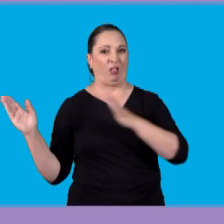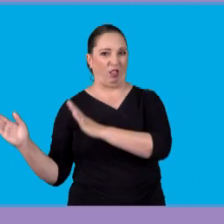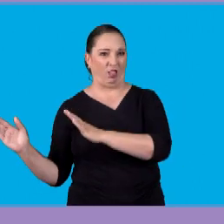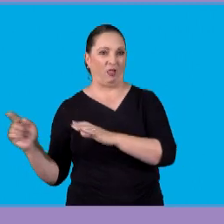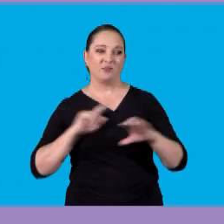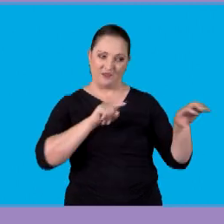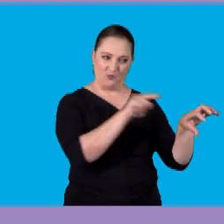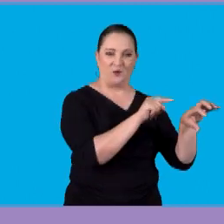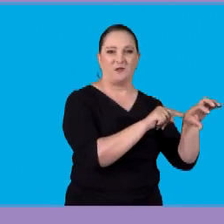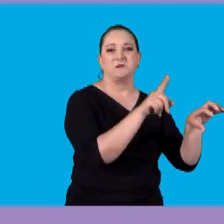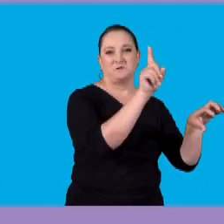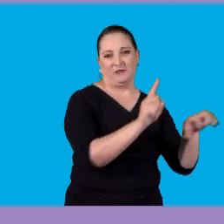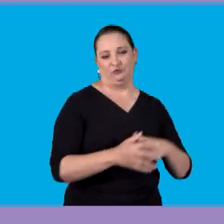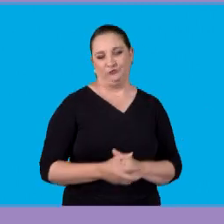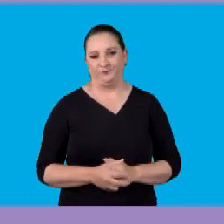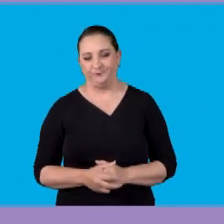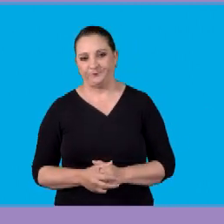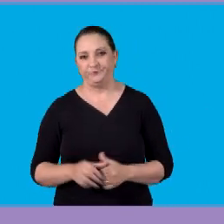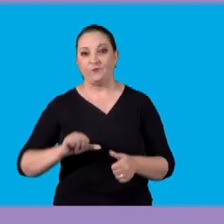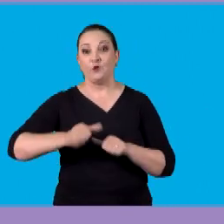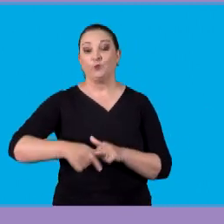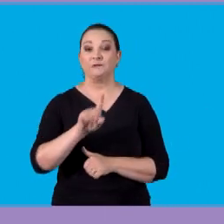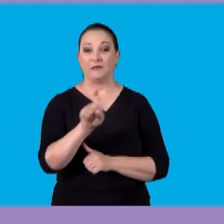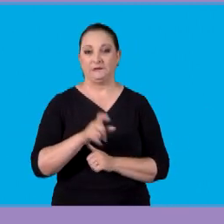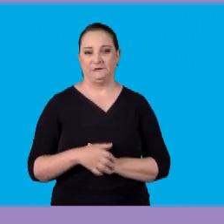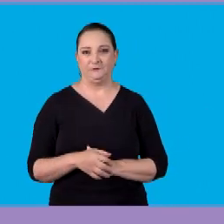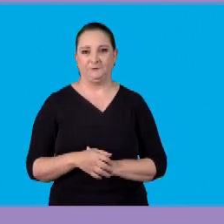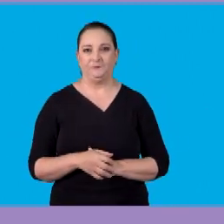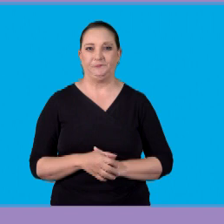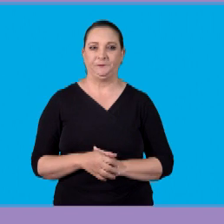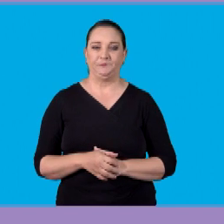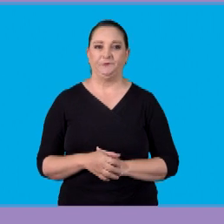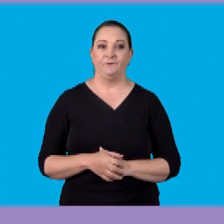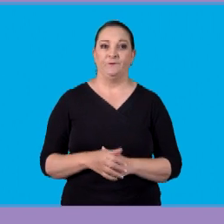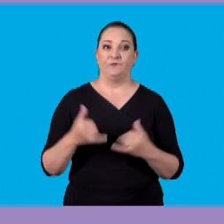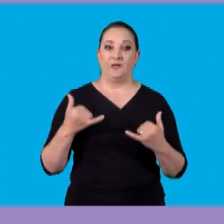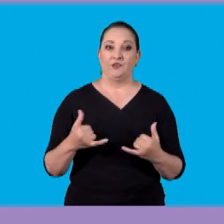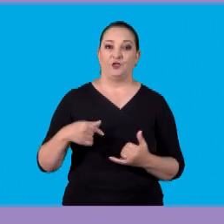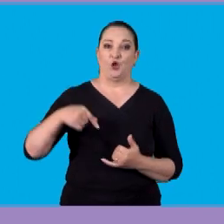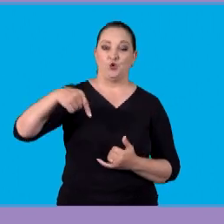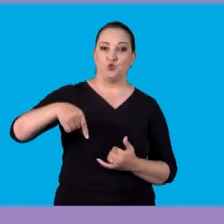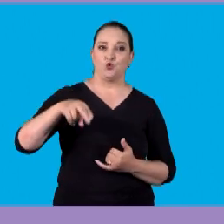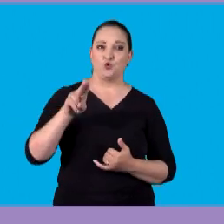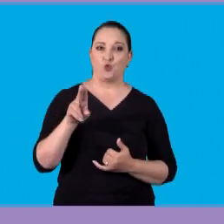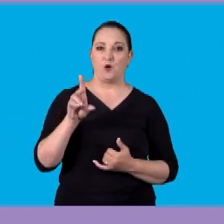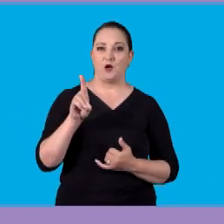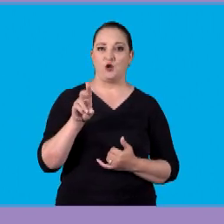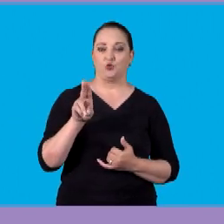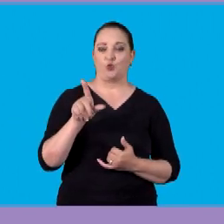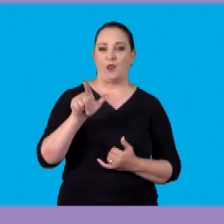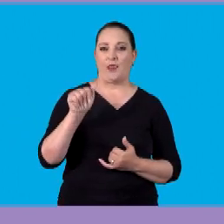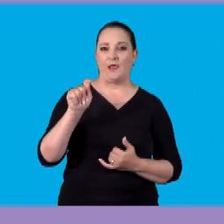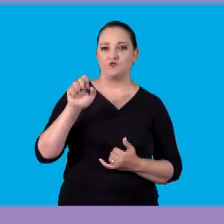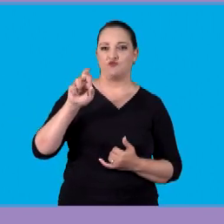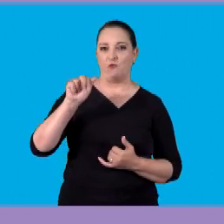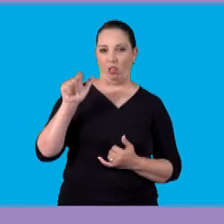of parallelogram. Let's move on to the next question. So the following quadrilateral is given